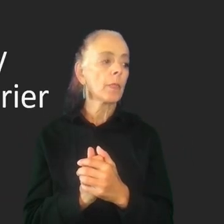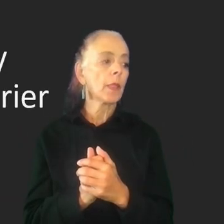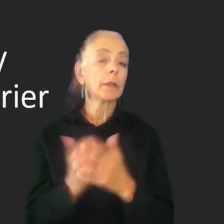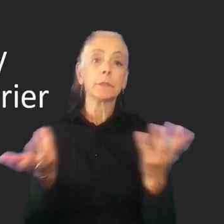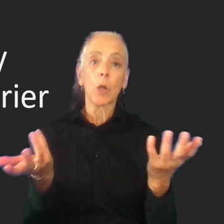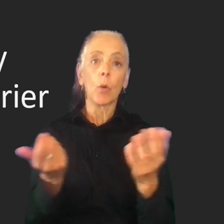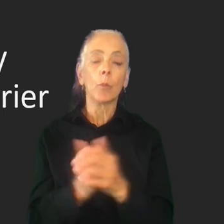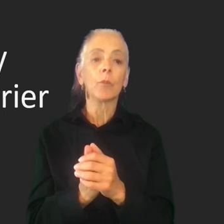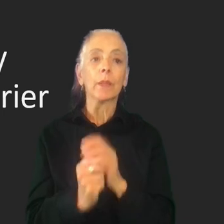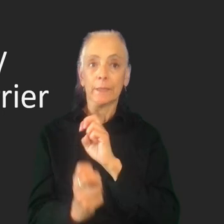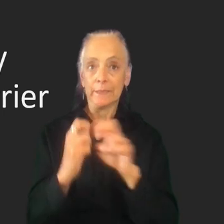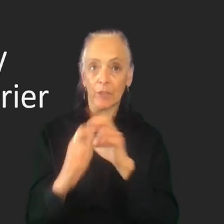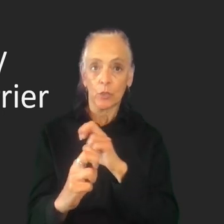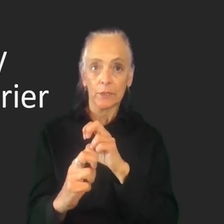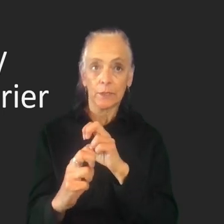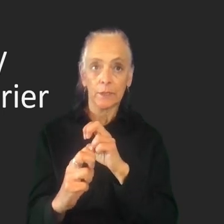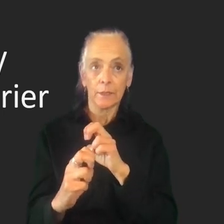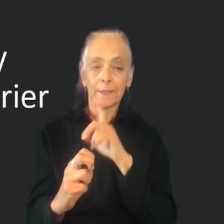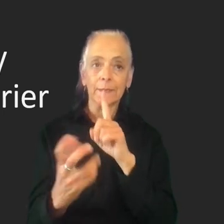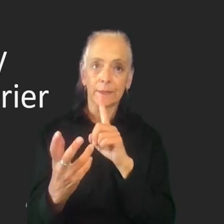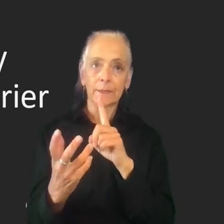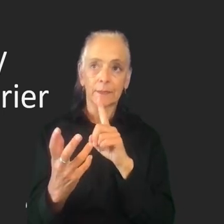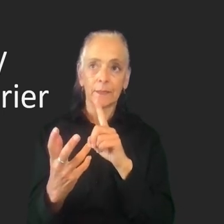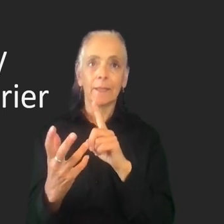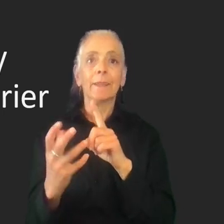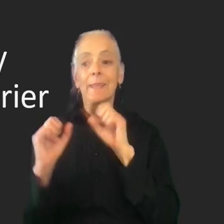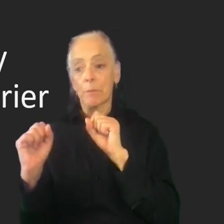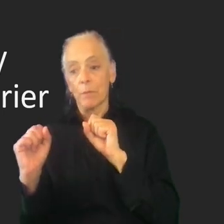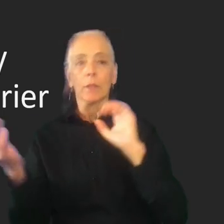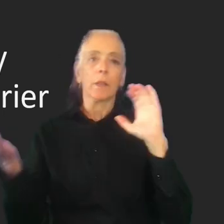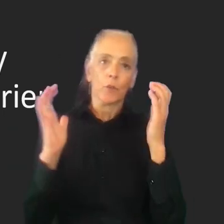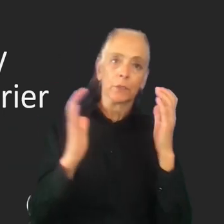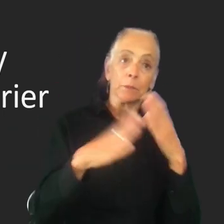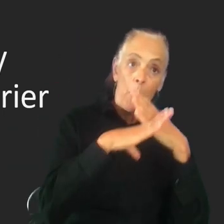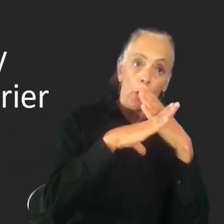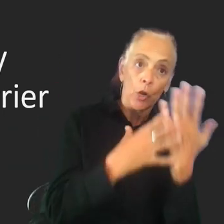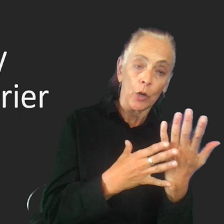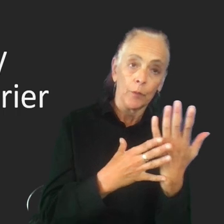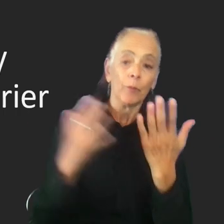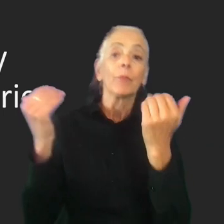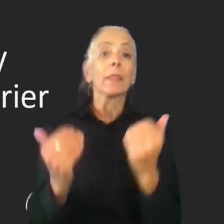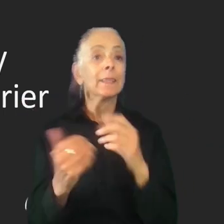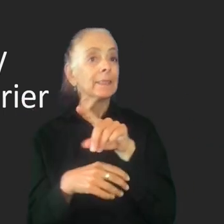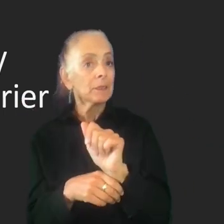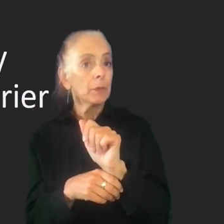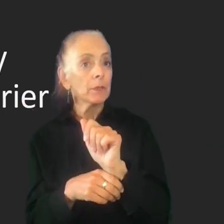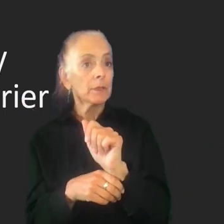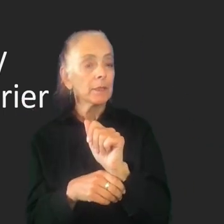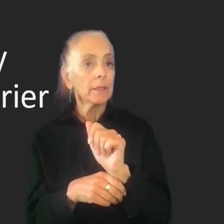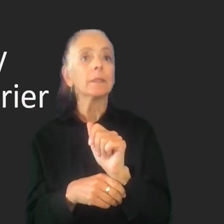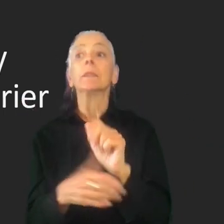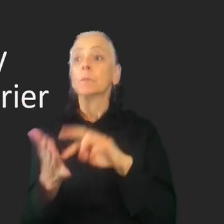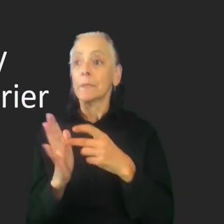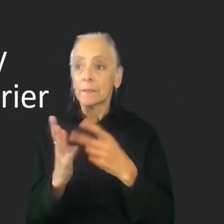so difficulty is the product of capability versus barrier disability is the product